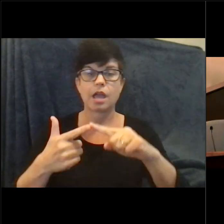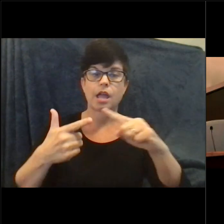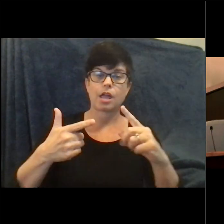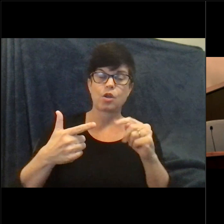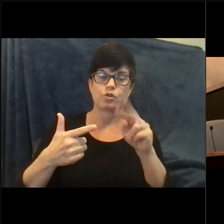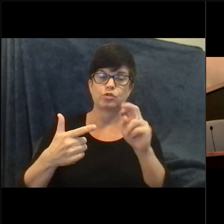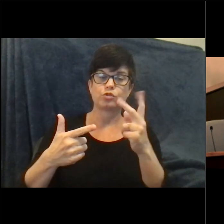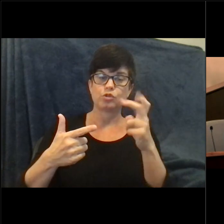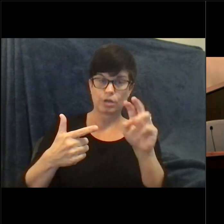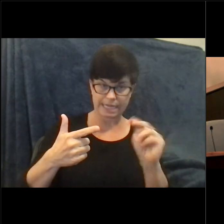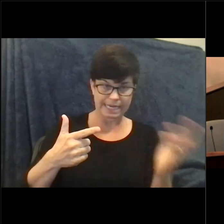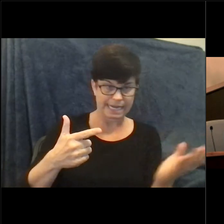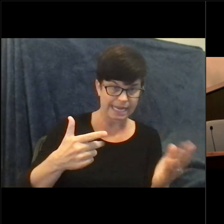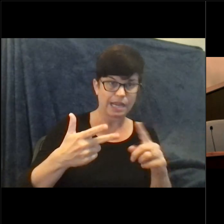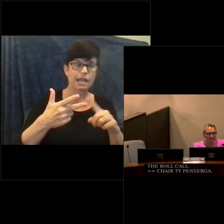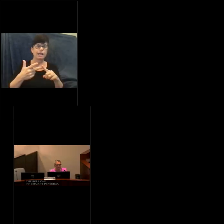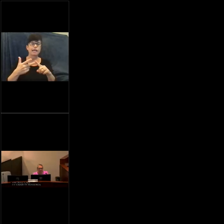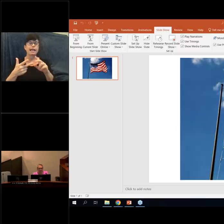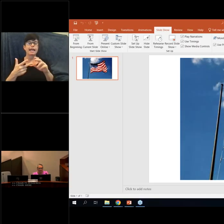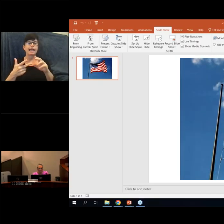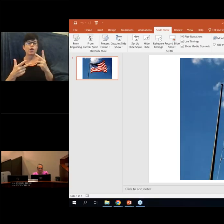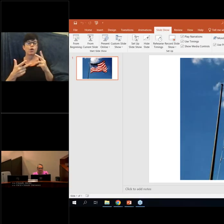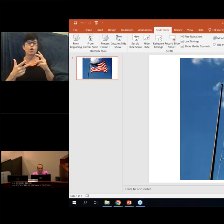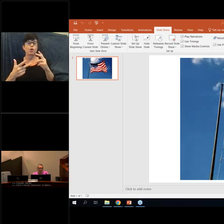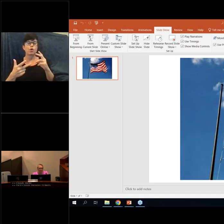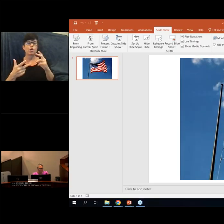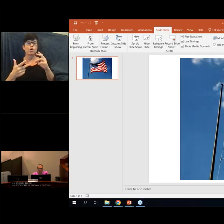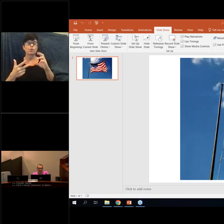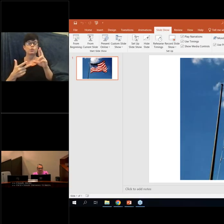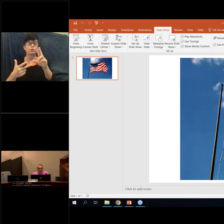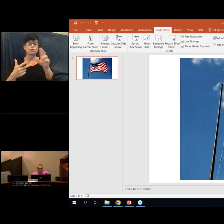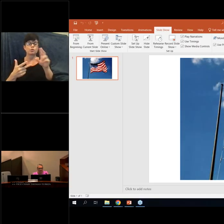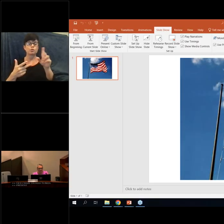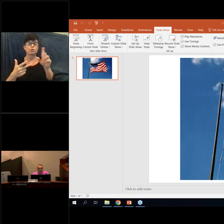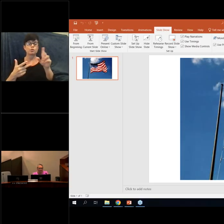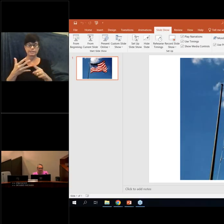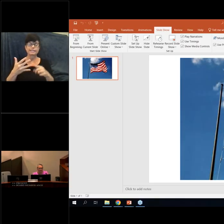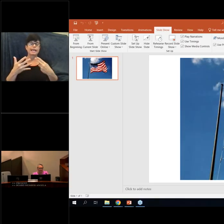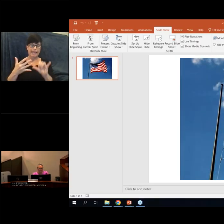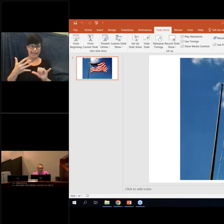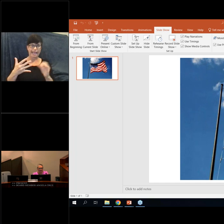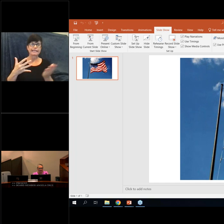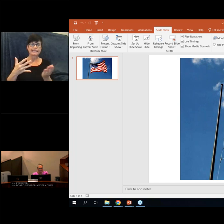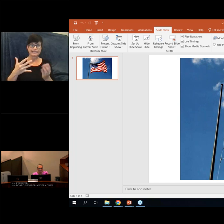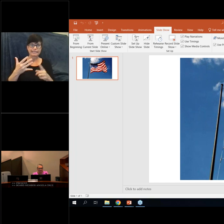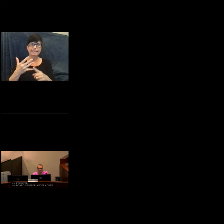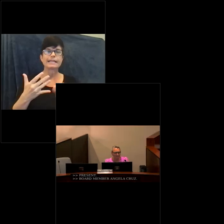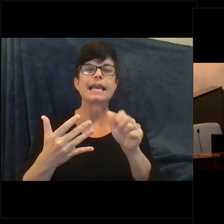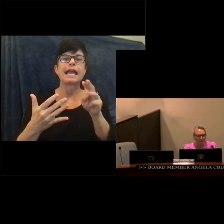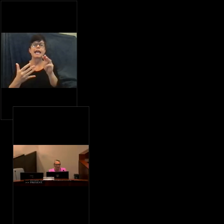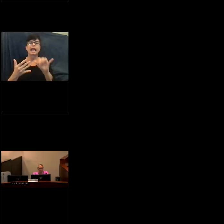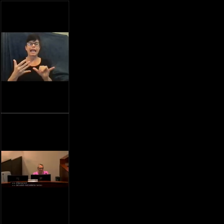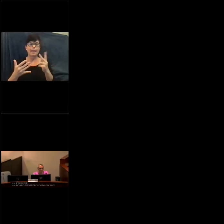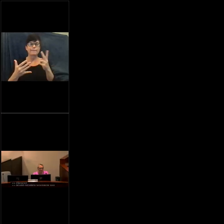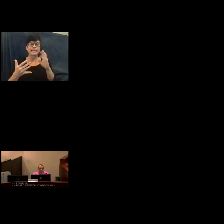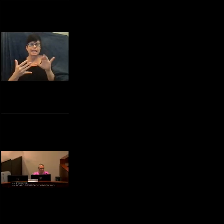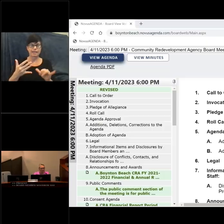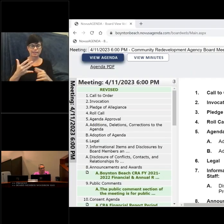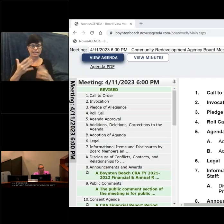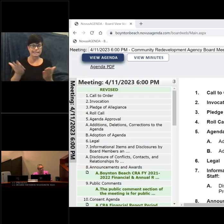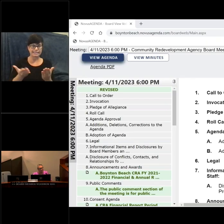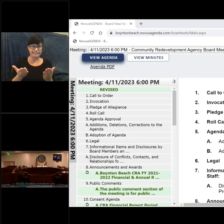Present. Board Member Angela Cruz. Present. Board Member Woodrow Hay. Present. Board Member Amy Kelly. Here. Chair, you